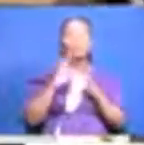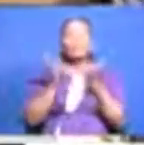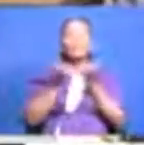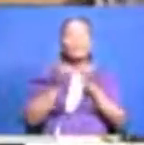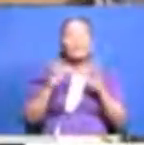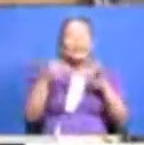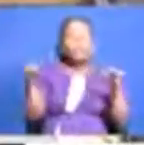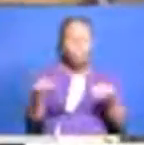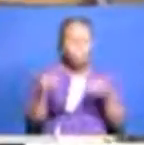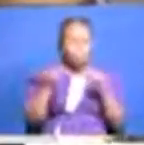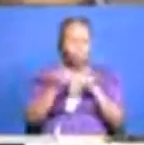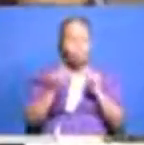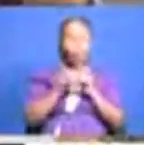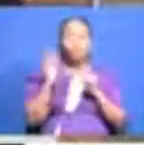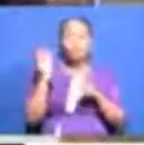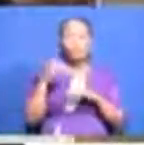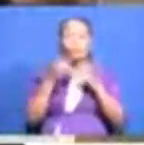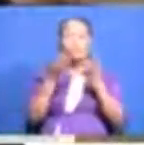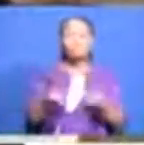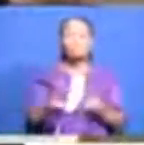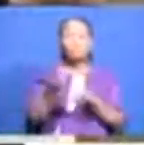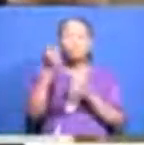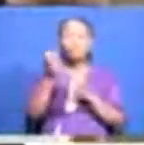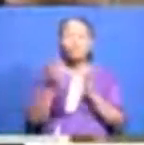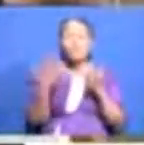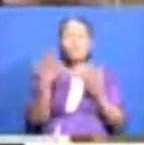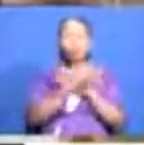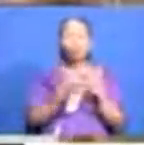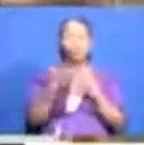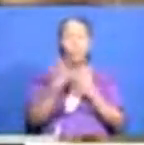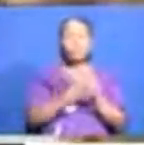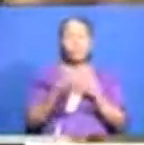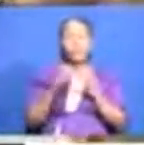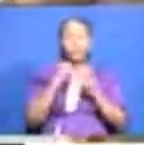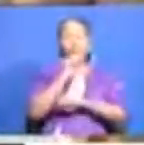20 computers to the school. For Lunchtime News, I'm Cheryl Abade.